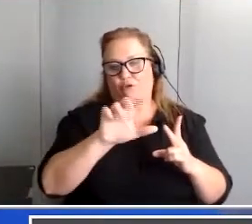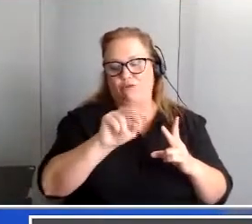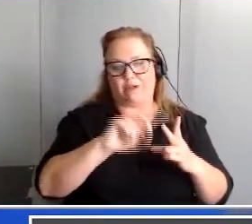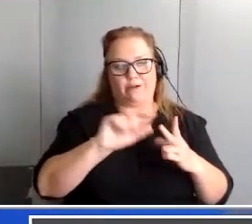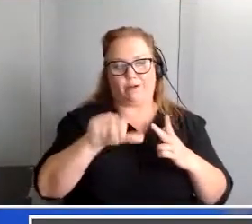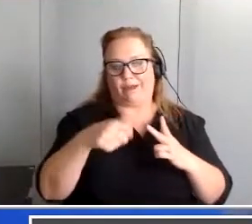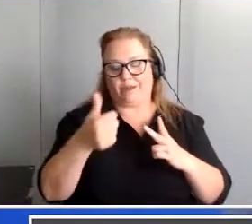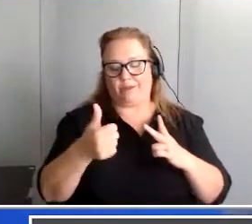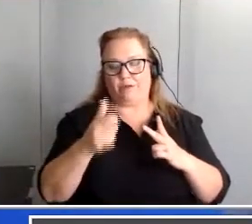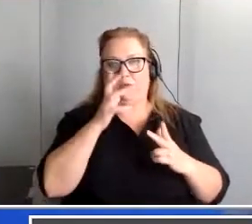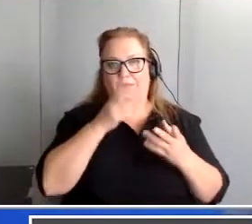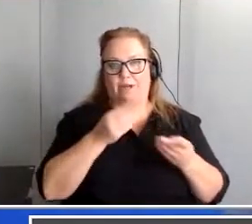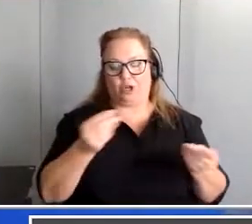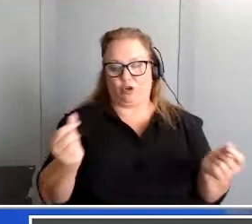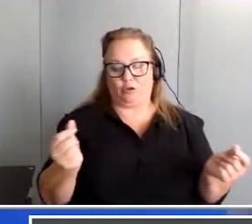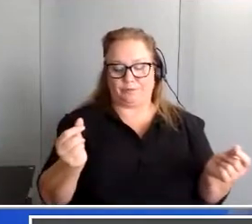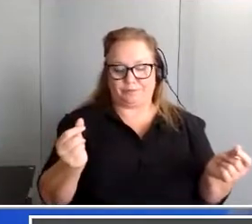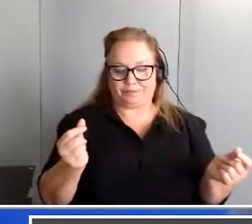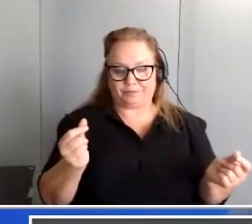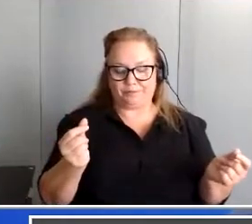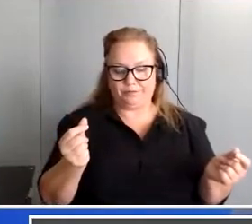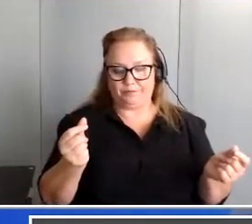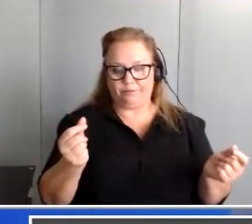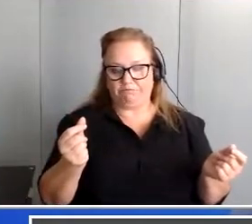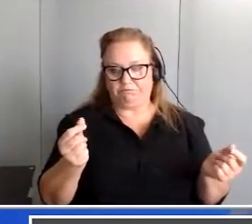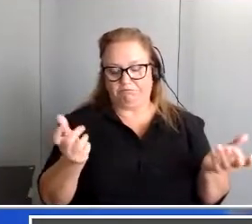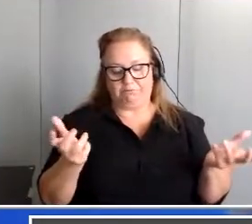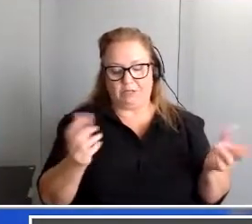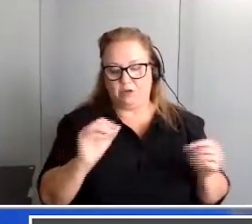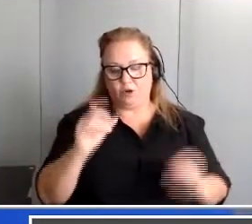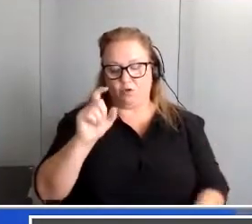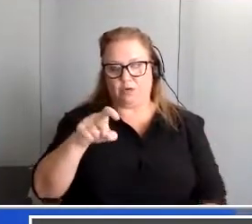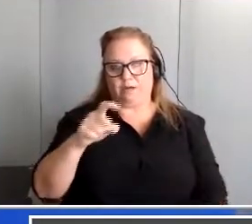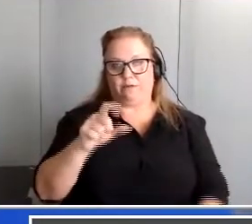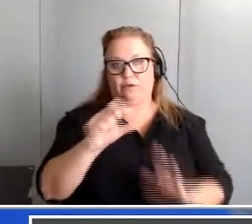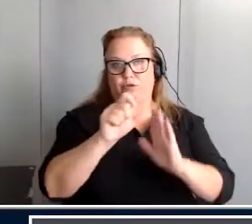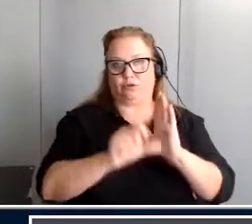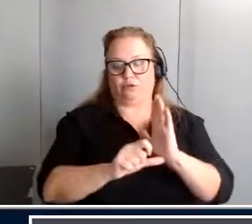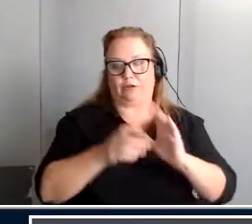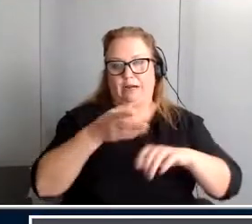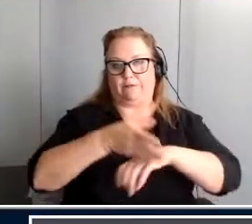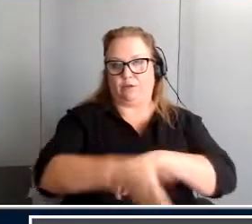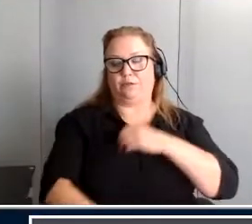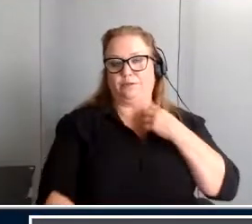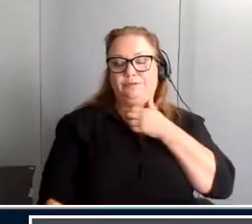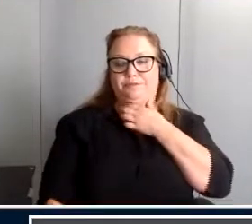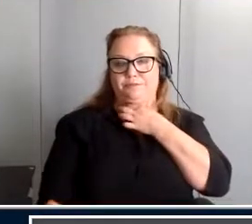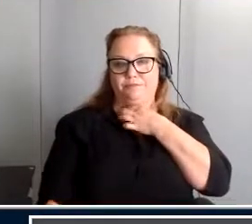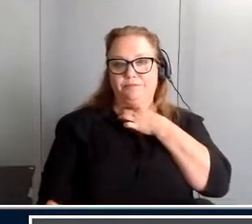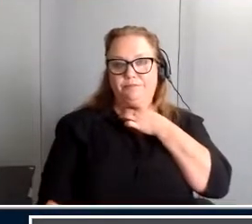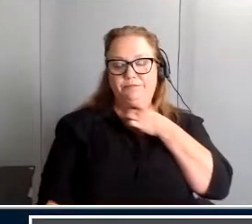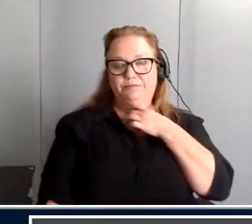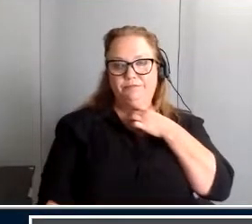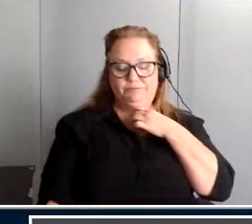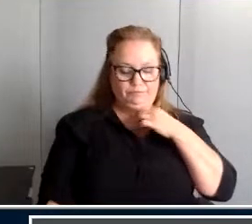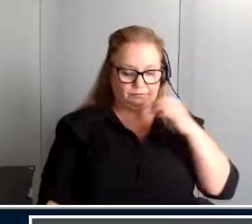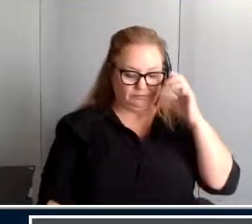going to have a cure, and there's no need for surgery afterwards. Juan wants to